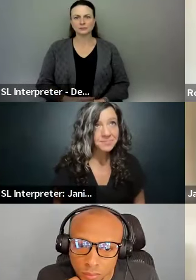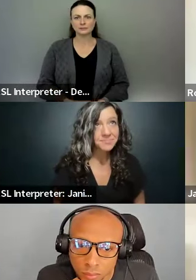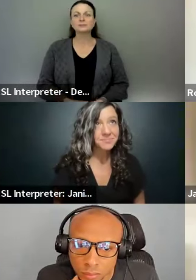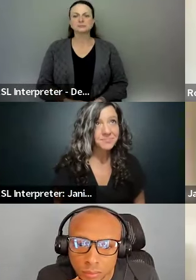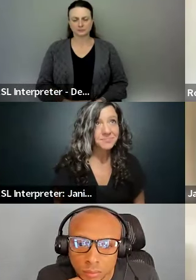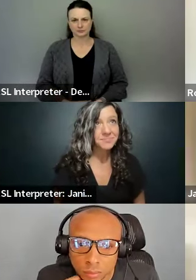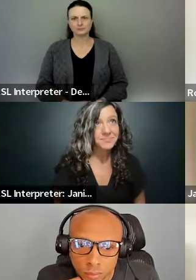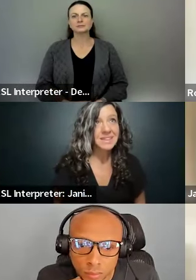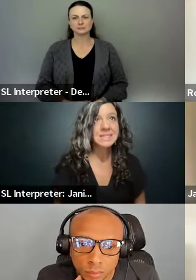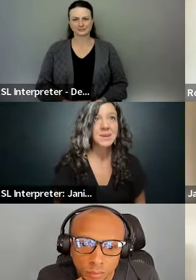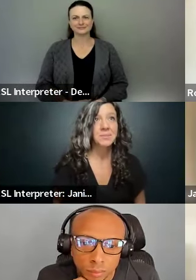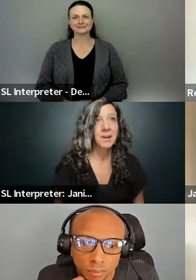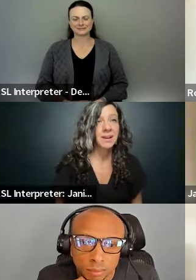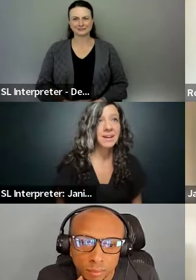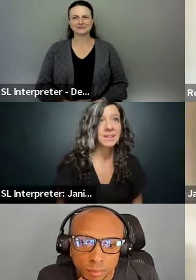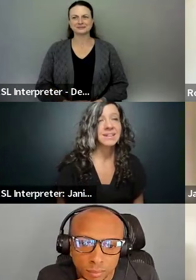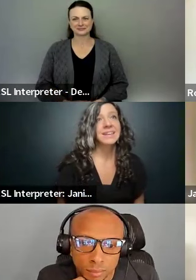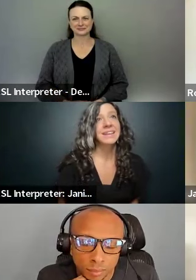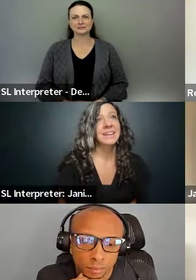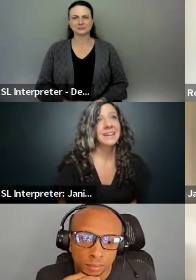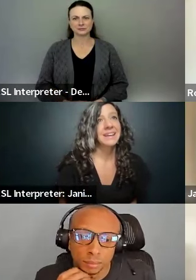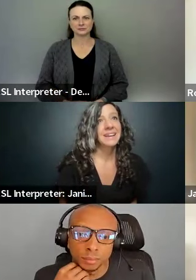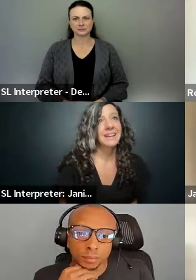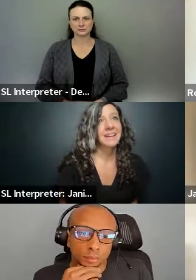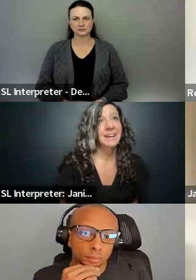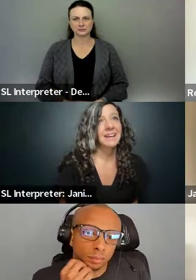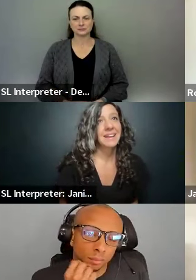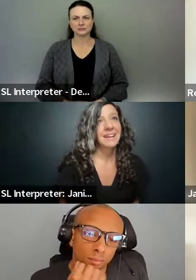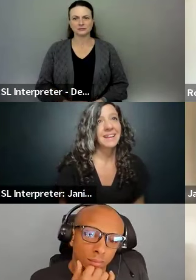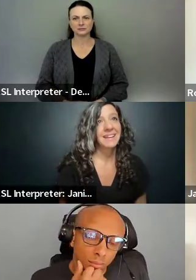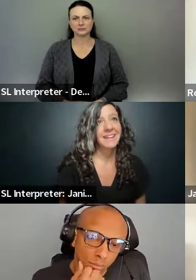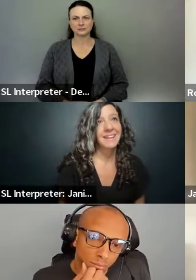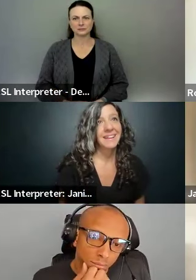Colombia in South America.